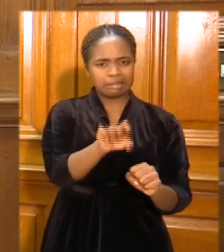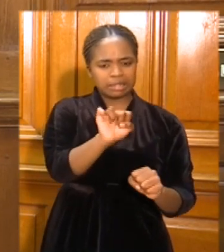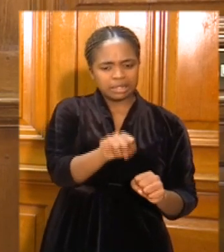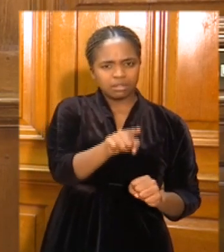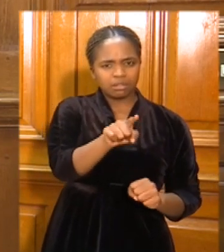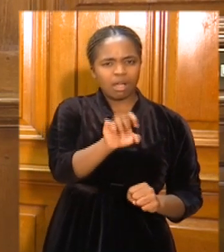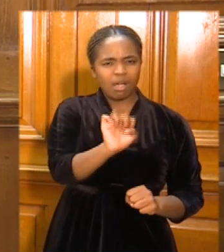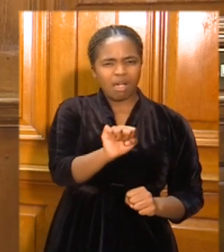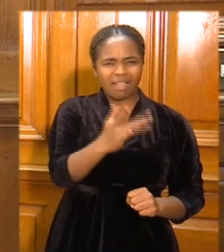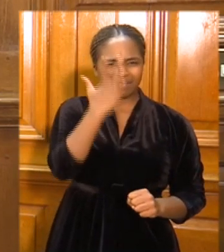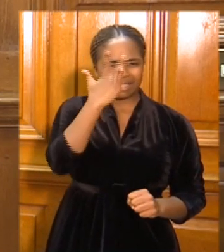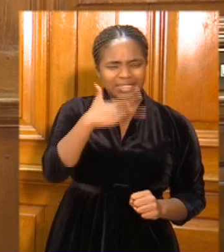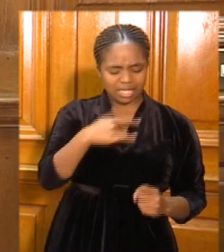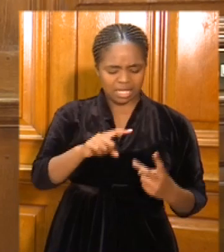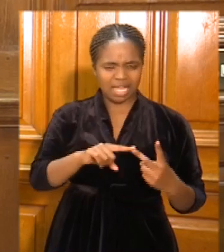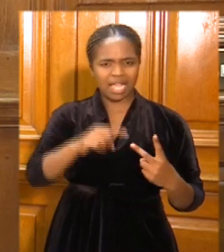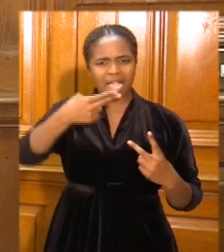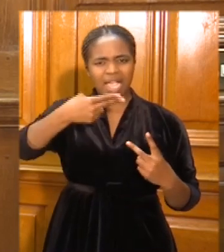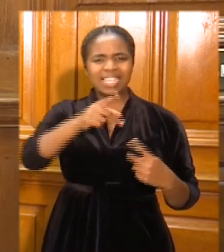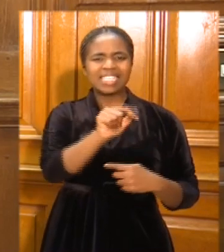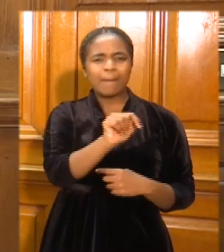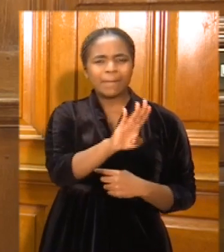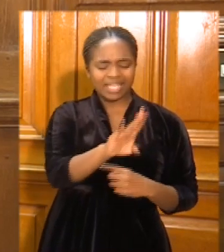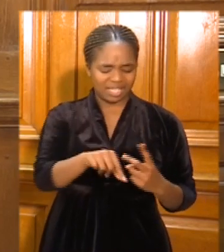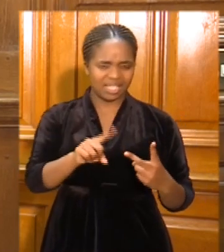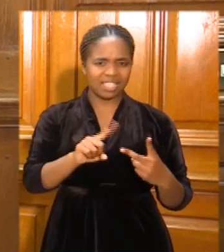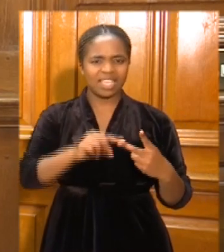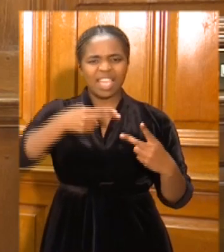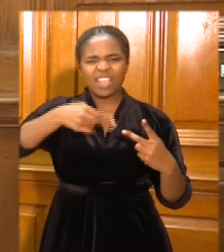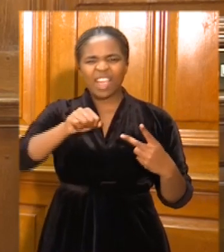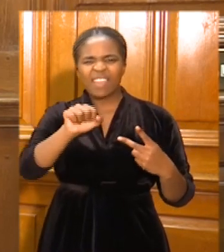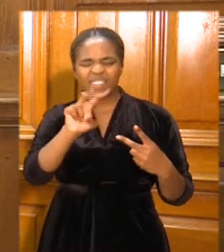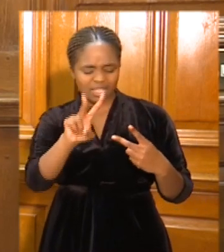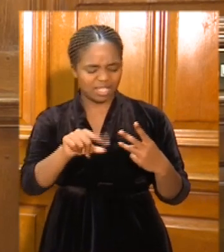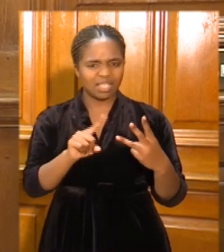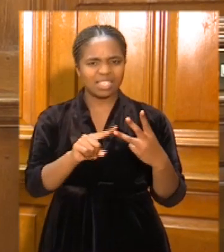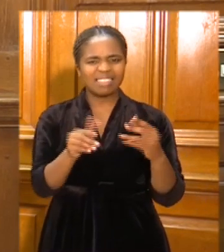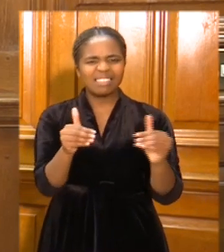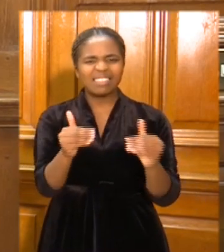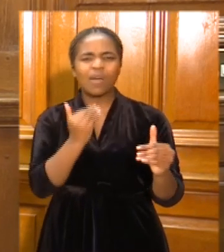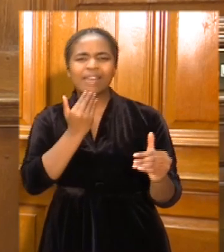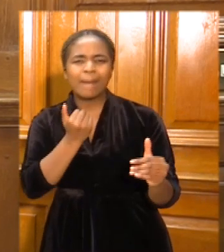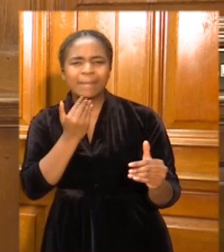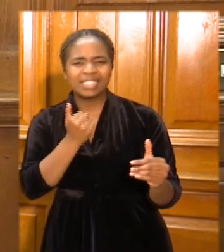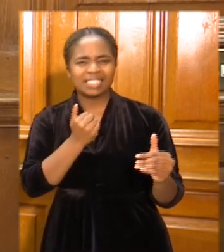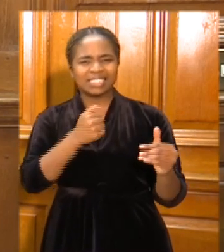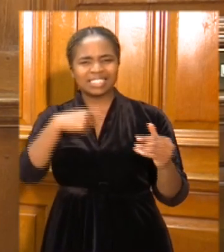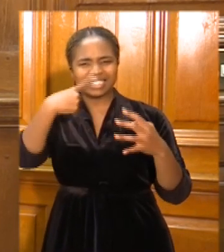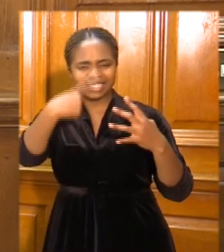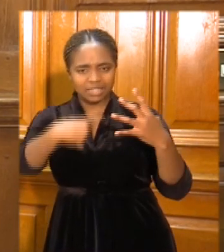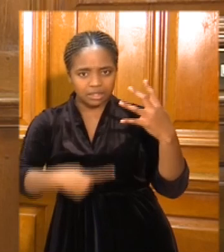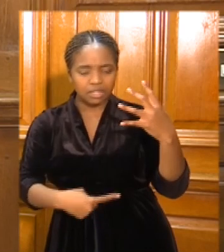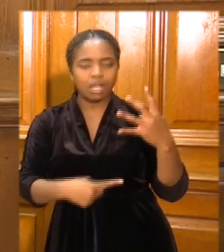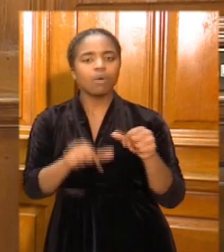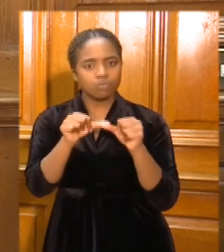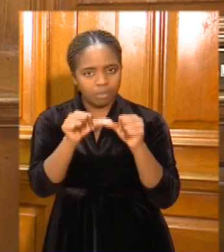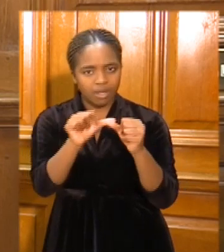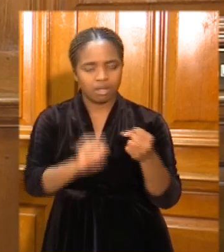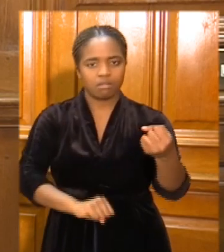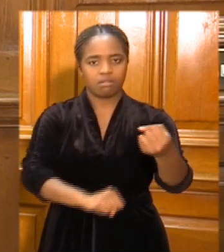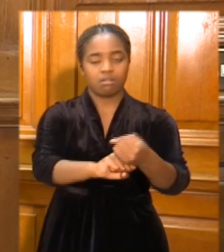of tuberculosis and HIV, management of chronic diseases, and support for survivors of